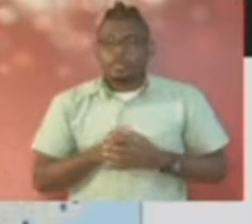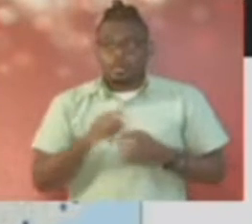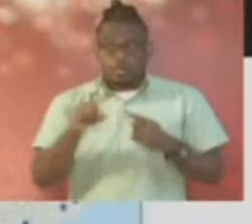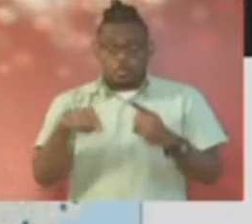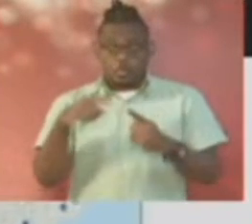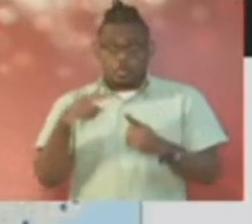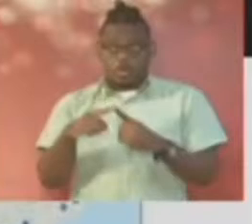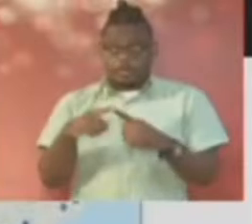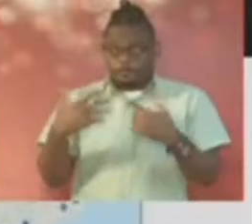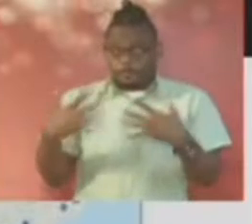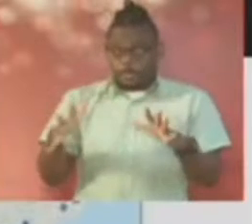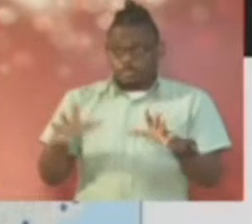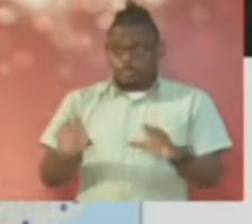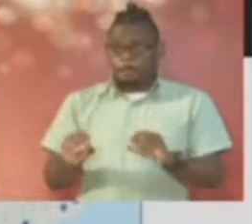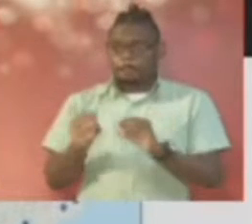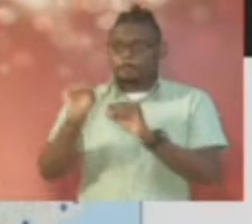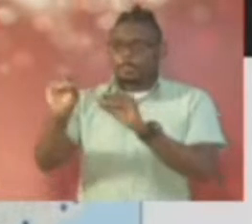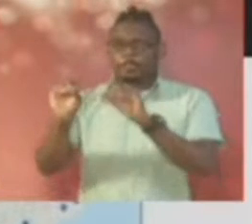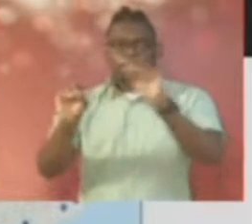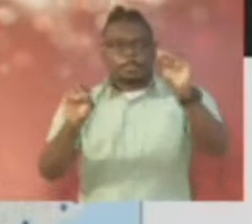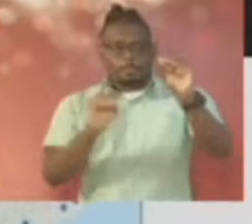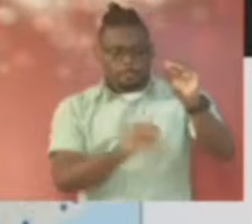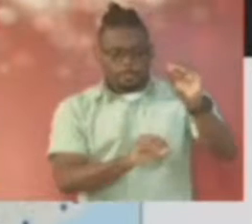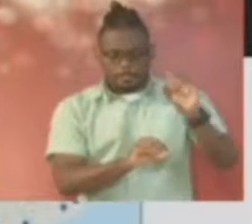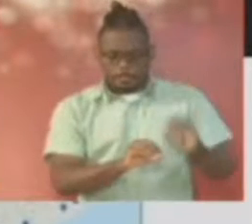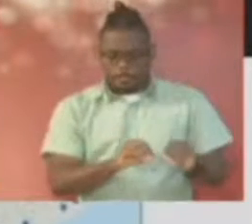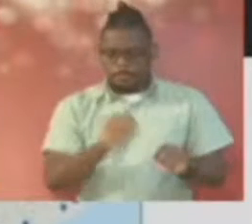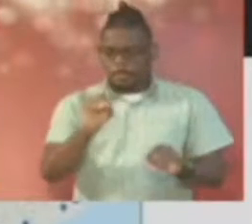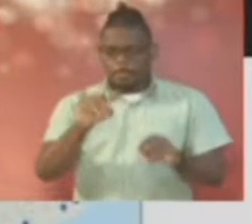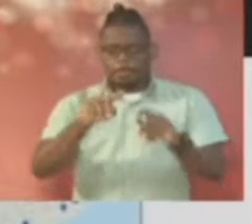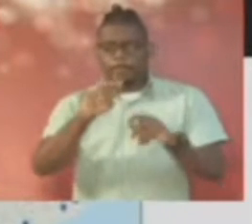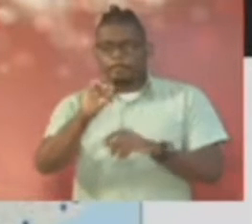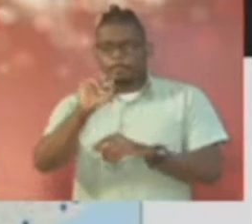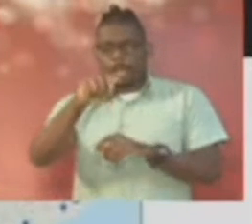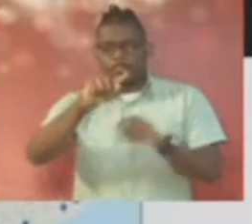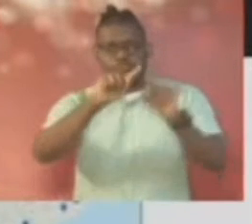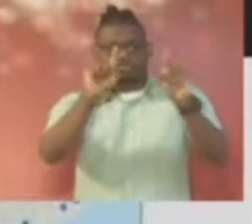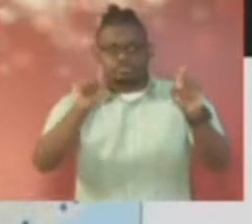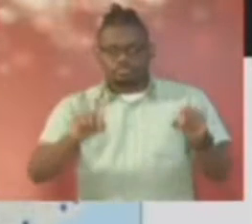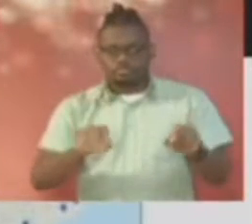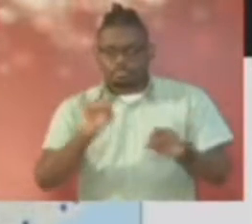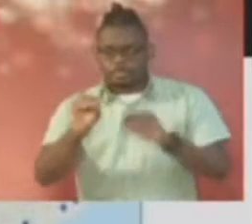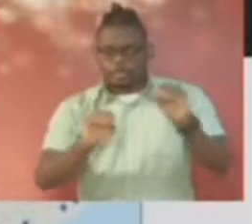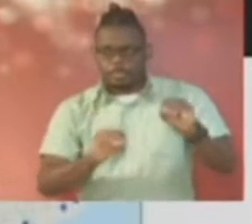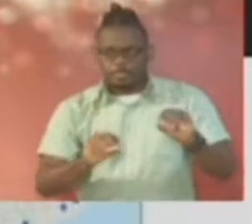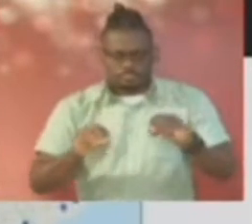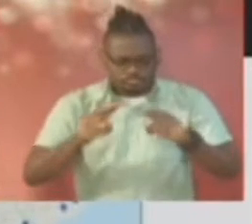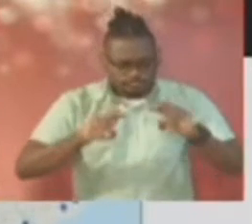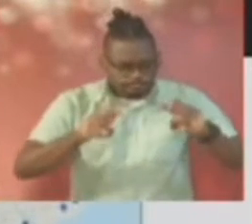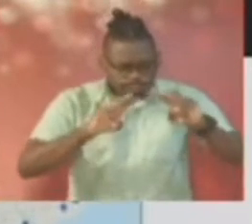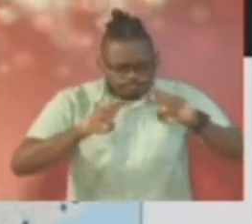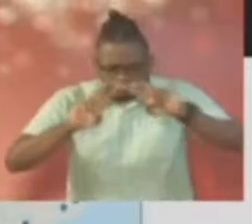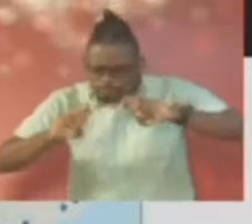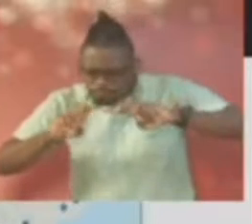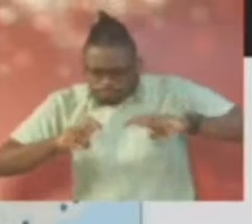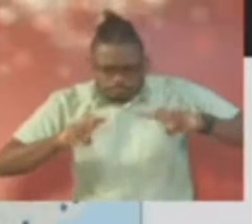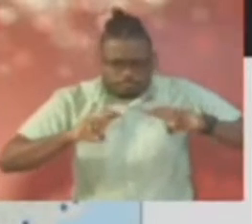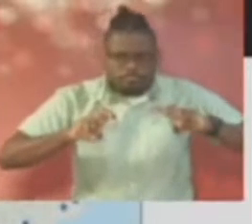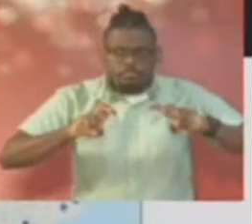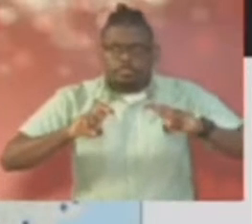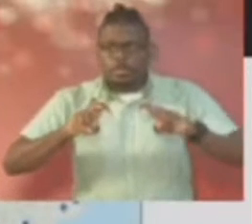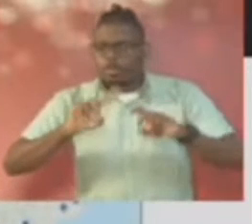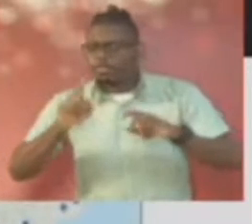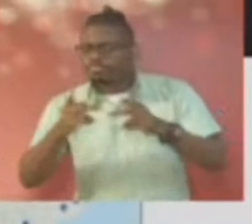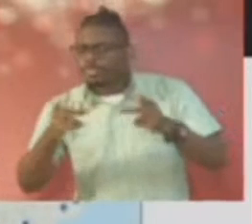entered, we aggregate the cases and conduct analyses at different output levels, be it the county or the community. In this case, we see the